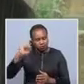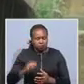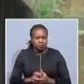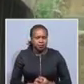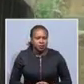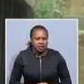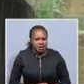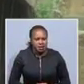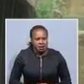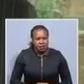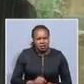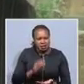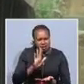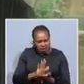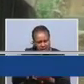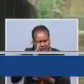as a compatriot